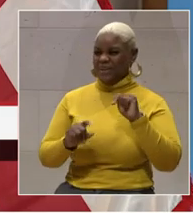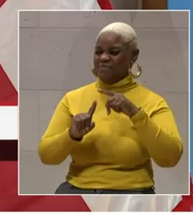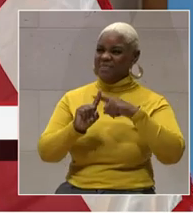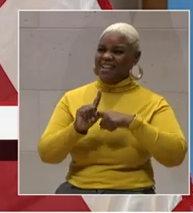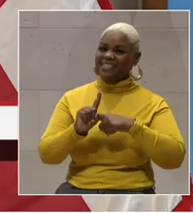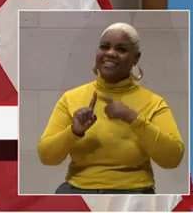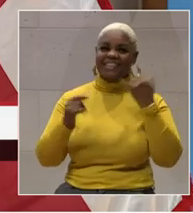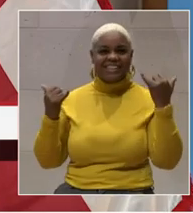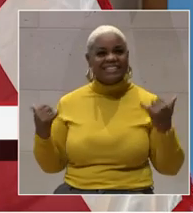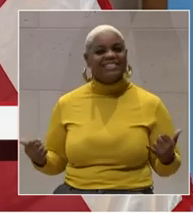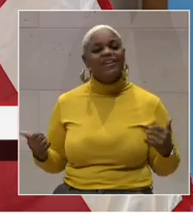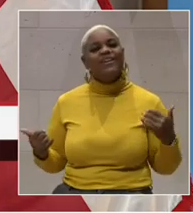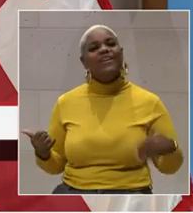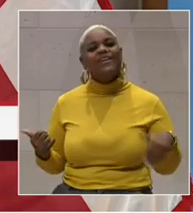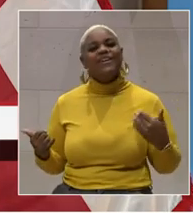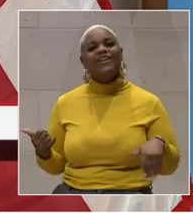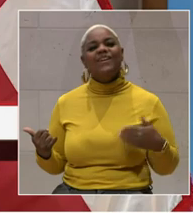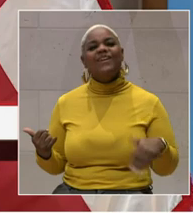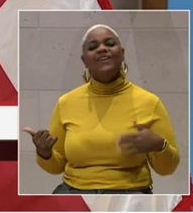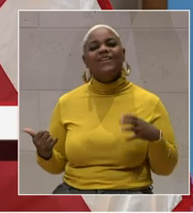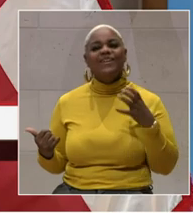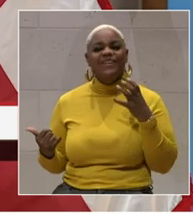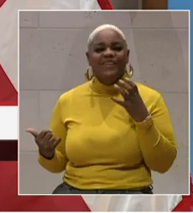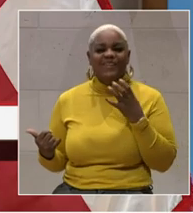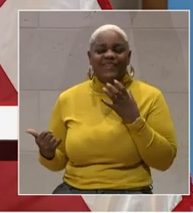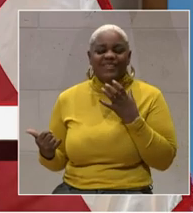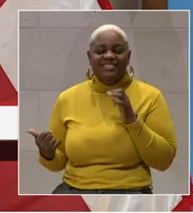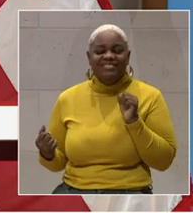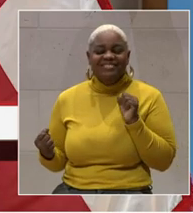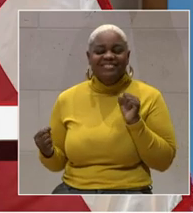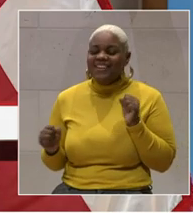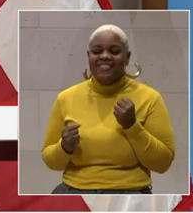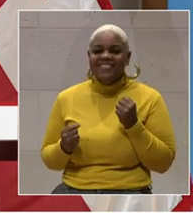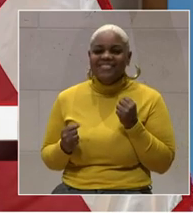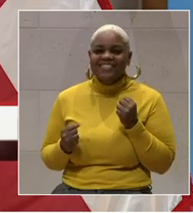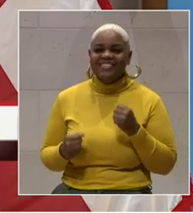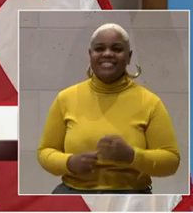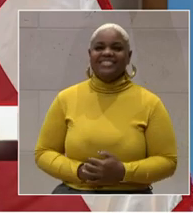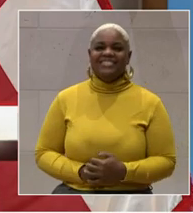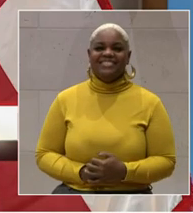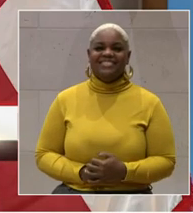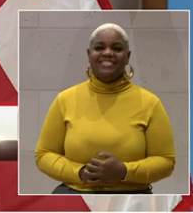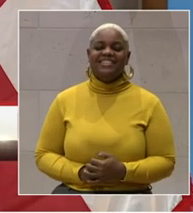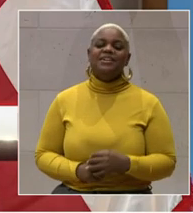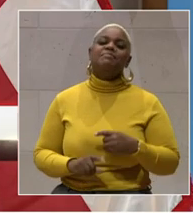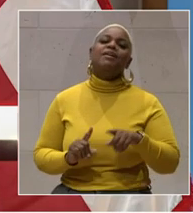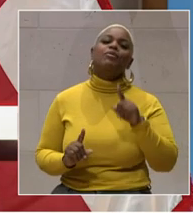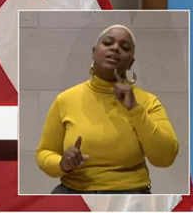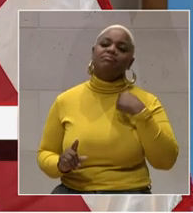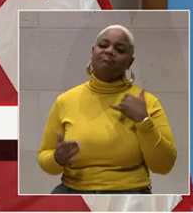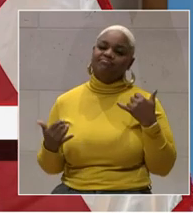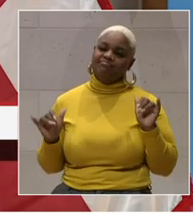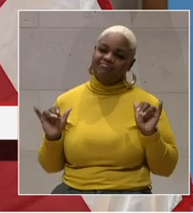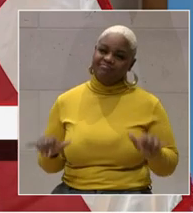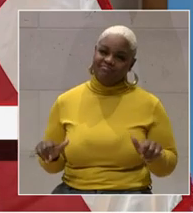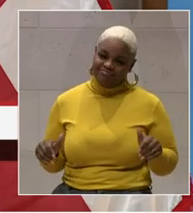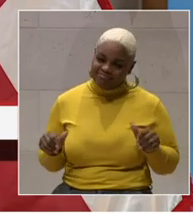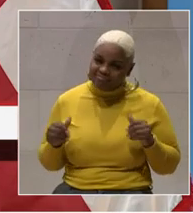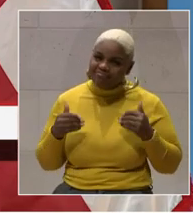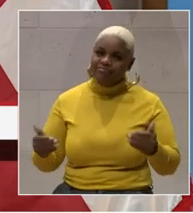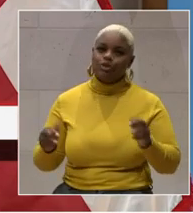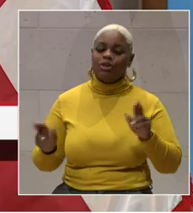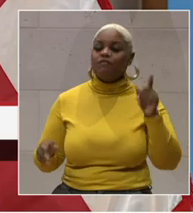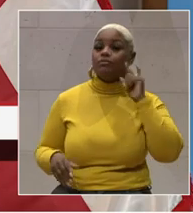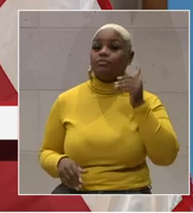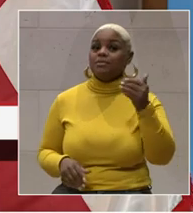cold for us. But we are in full swing preparing for Monday's inaugural events,